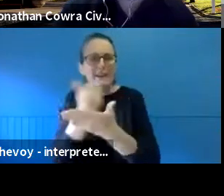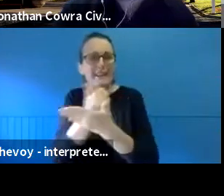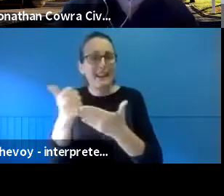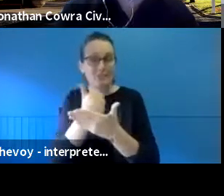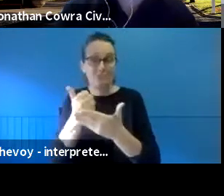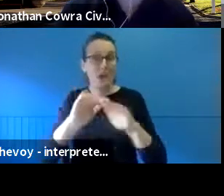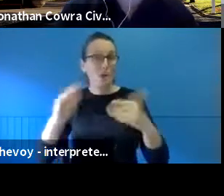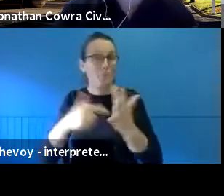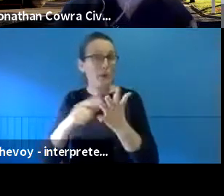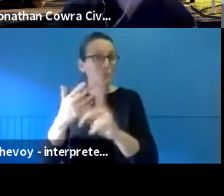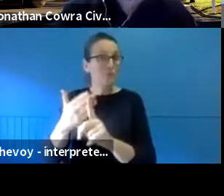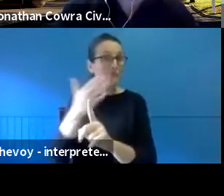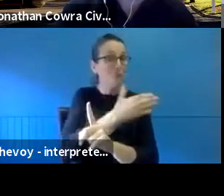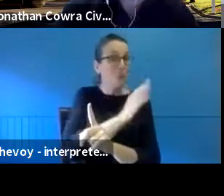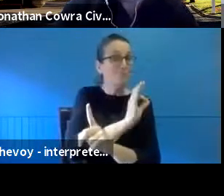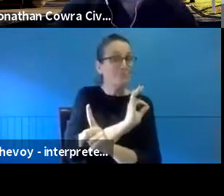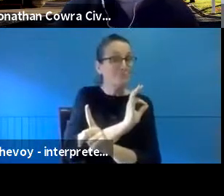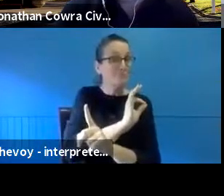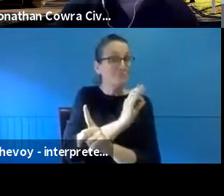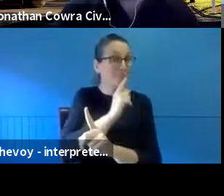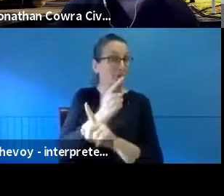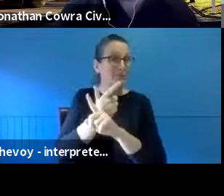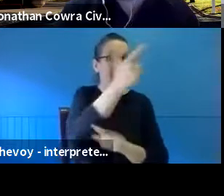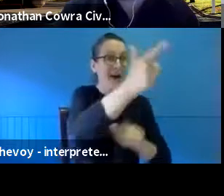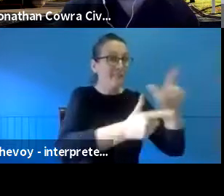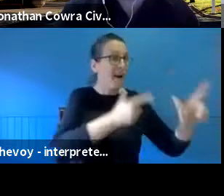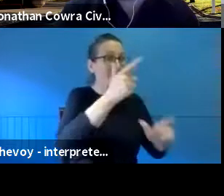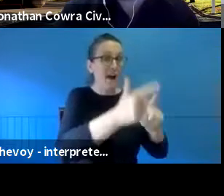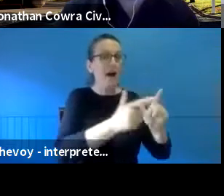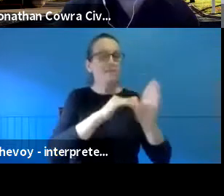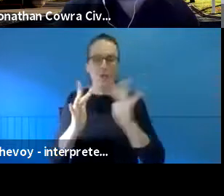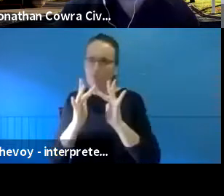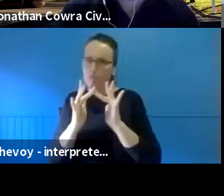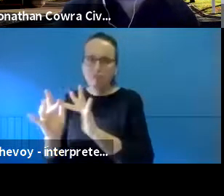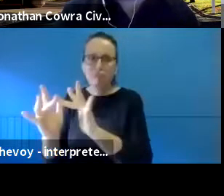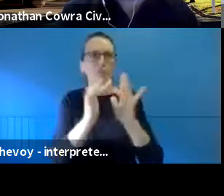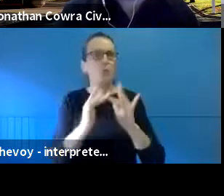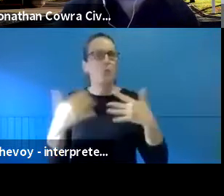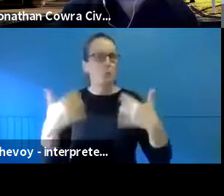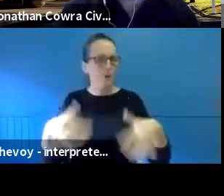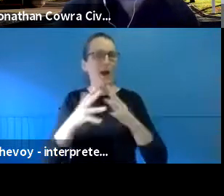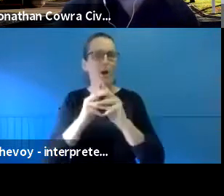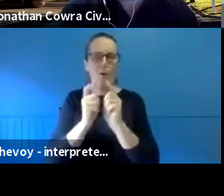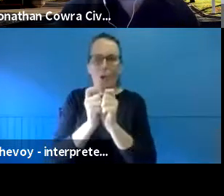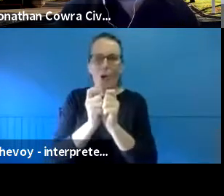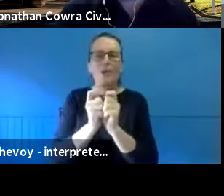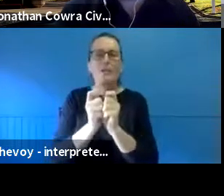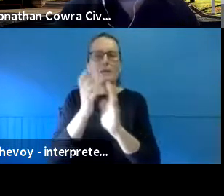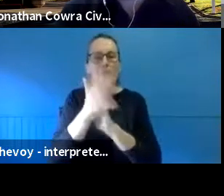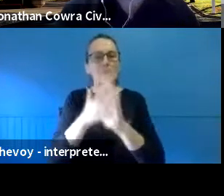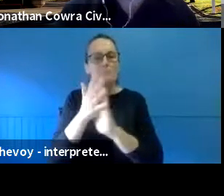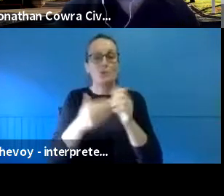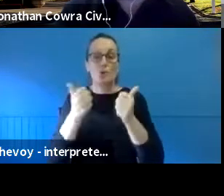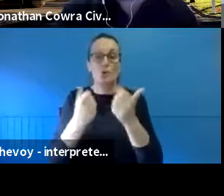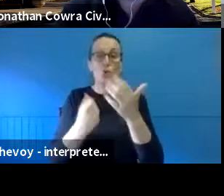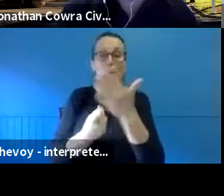have otherwise because of physical distance. That's been really valuable, and it's been an opportunity largely for